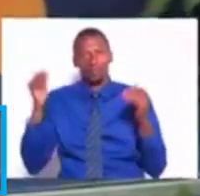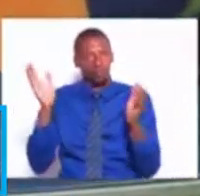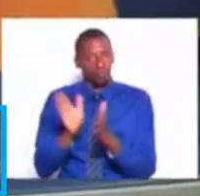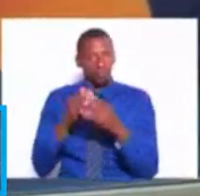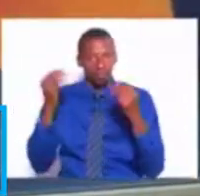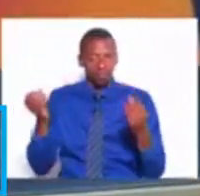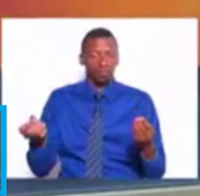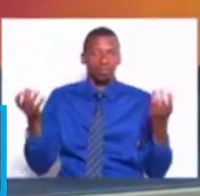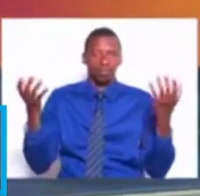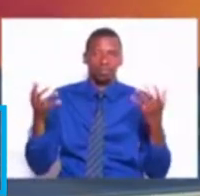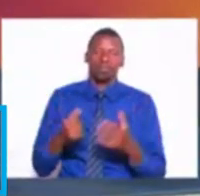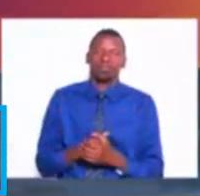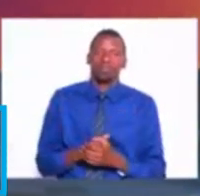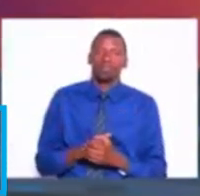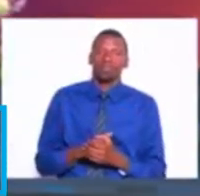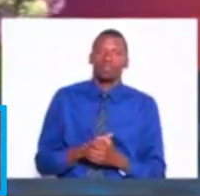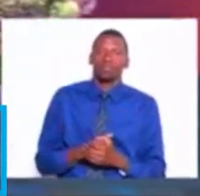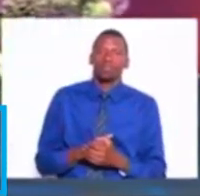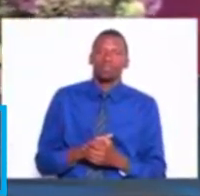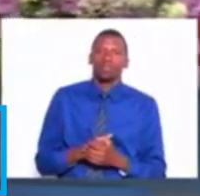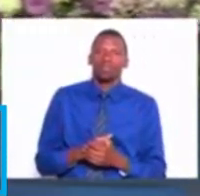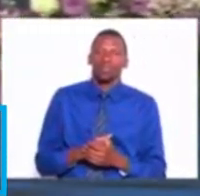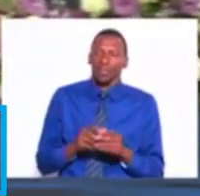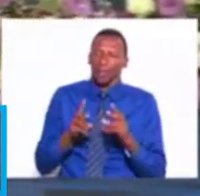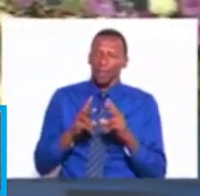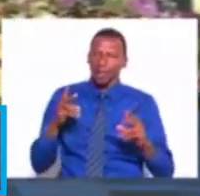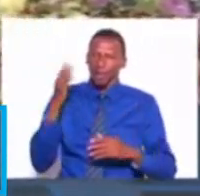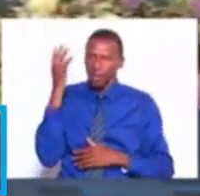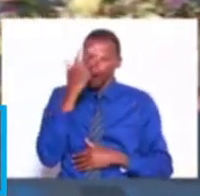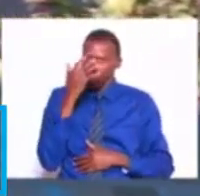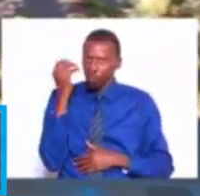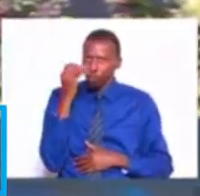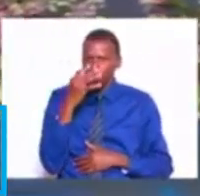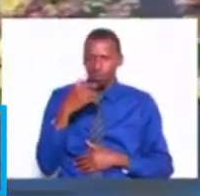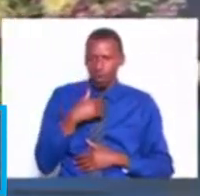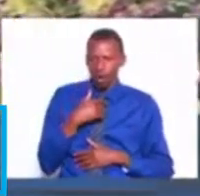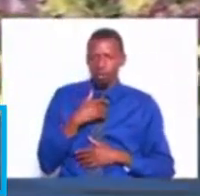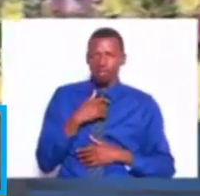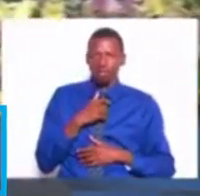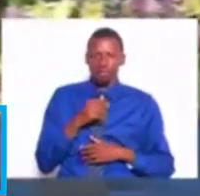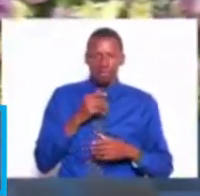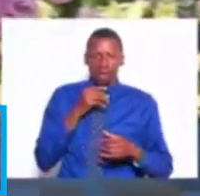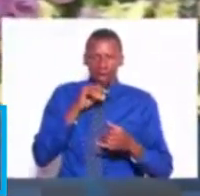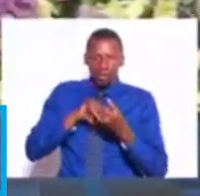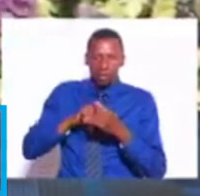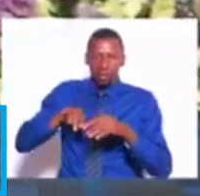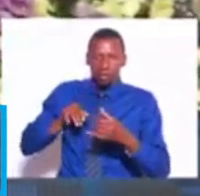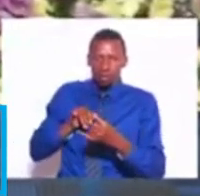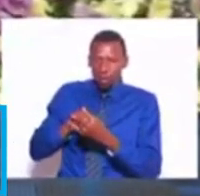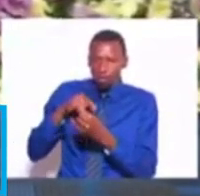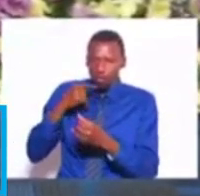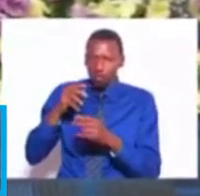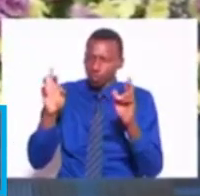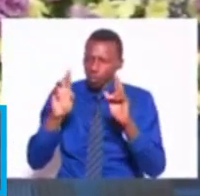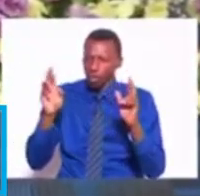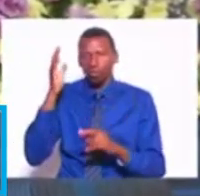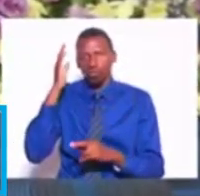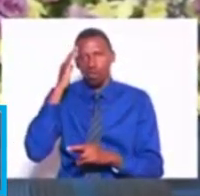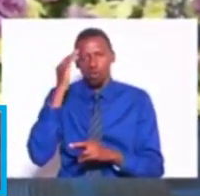Hallelujah. It's so beautiful to have a partner who is ready to know.